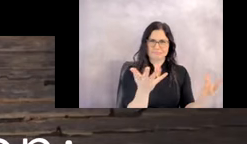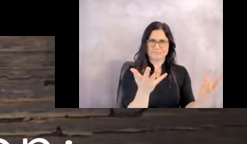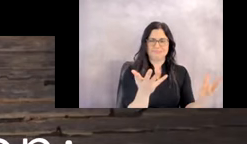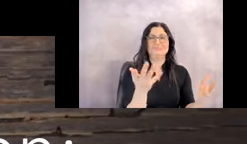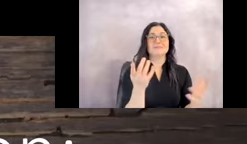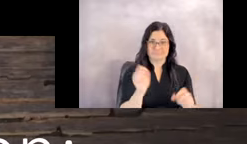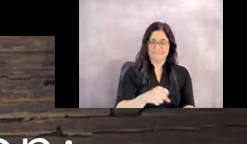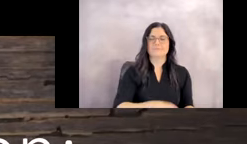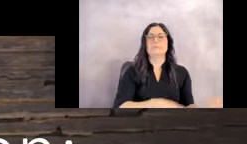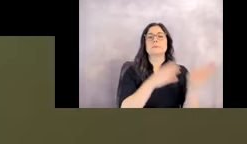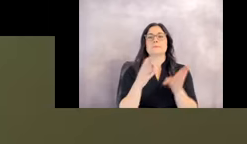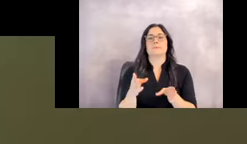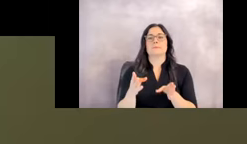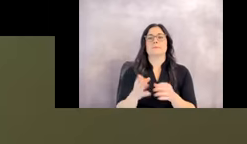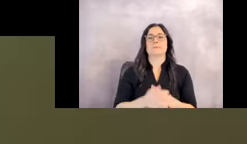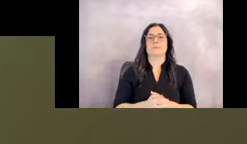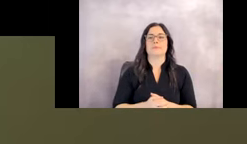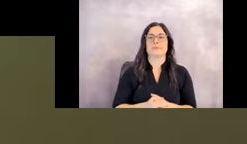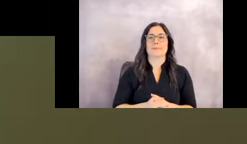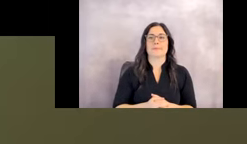Okay, let's go ahead and move on.